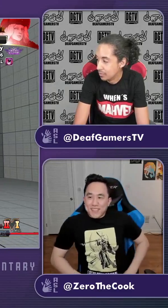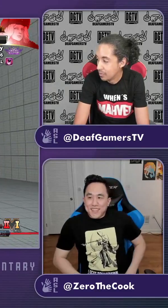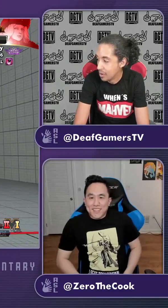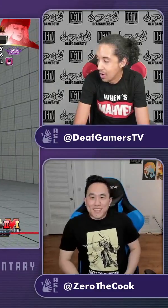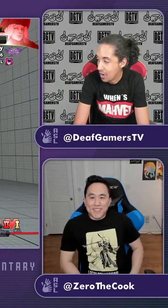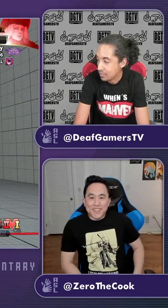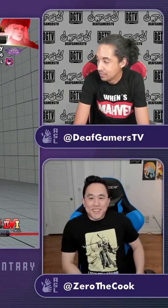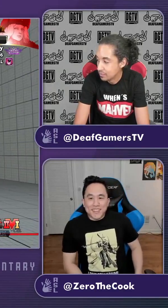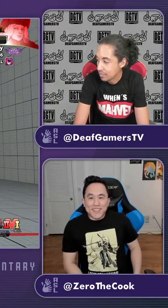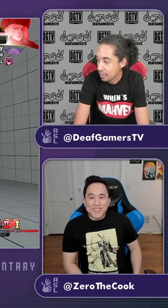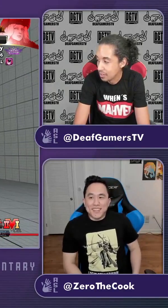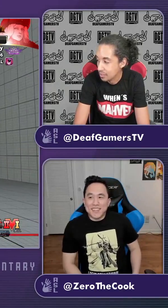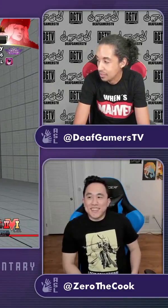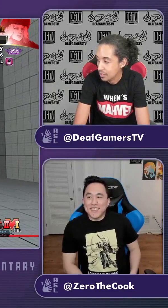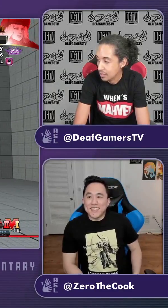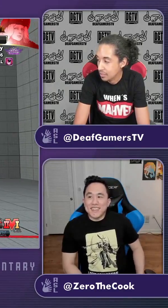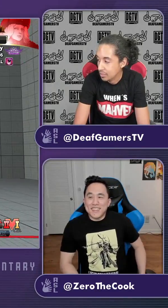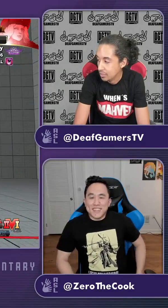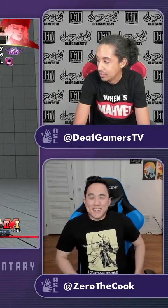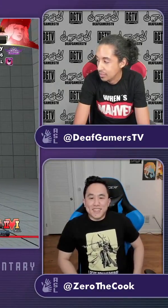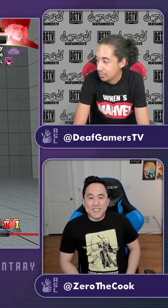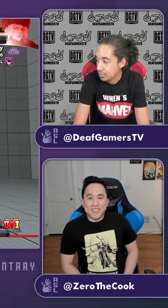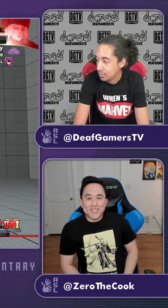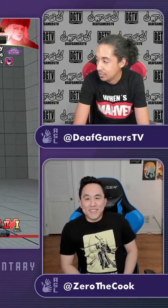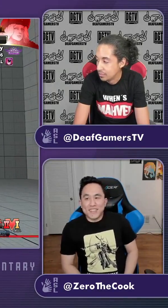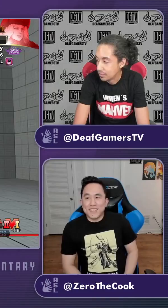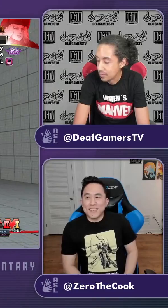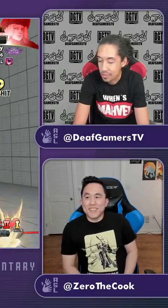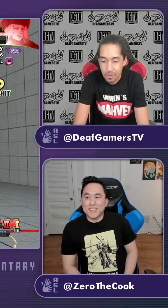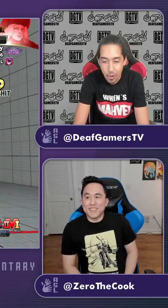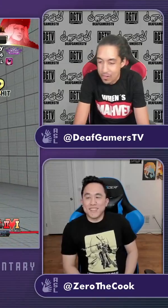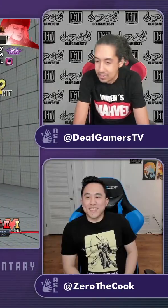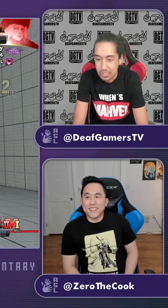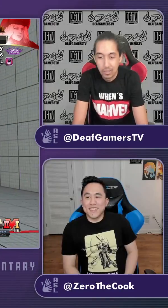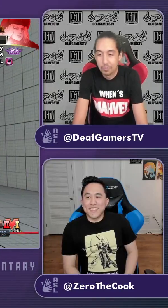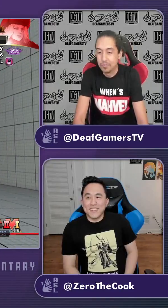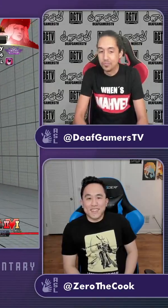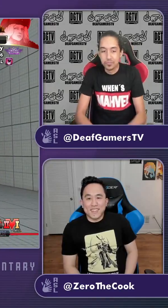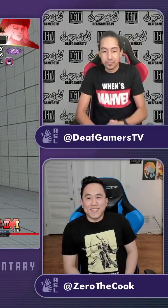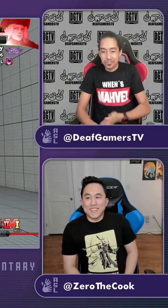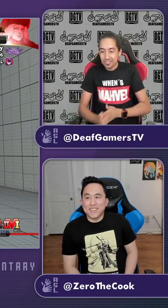time. First starts with this ball and unfolds.